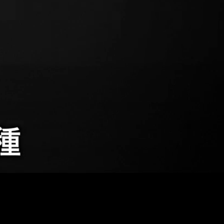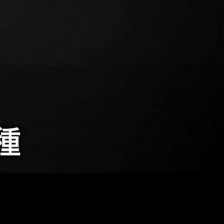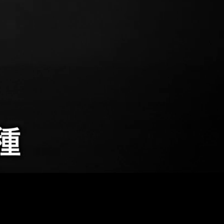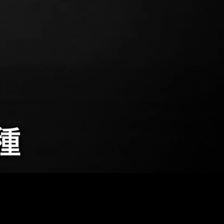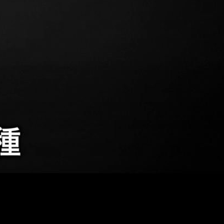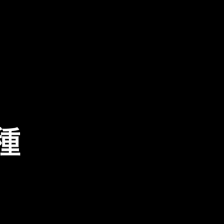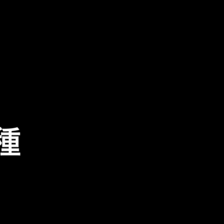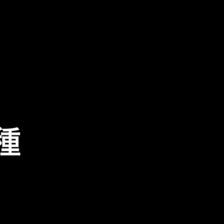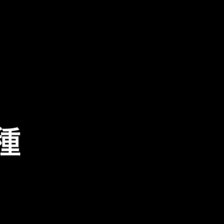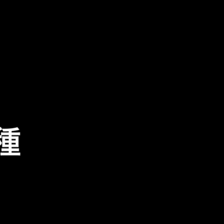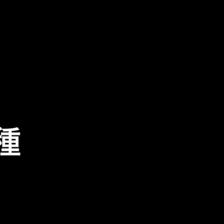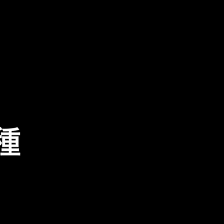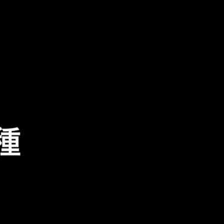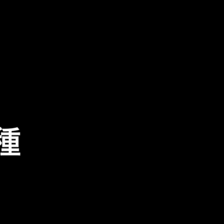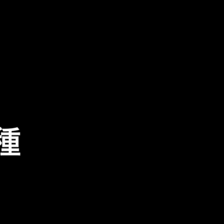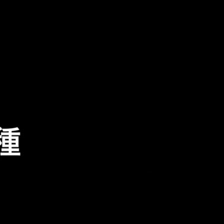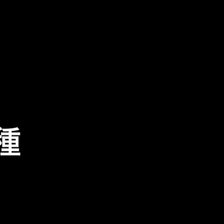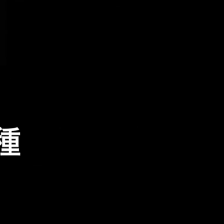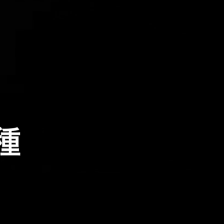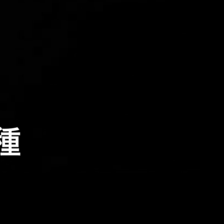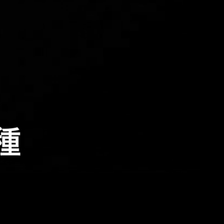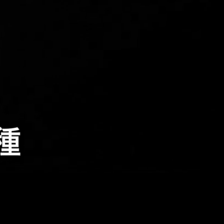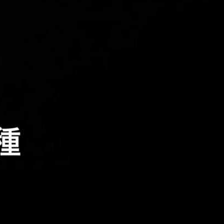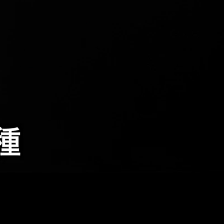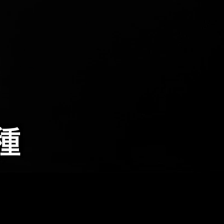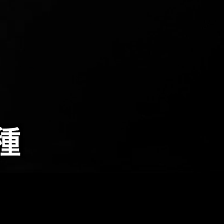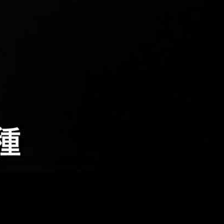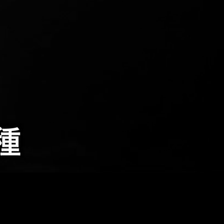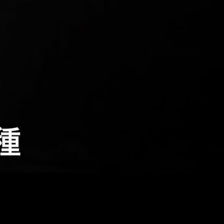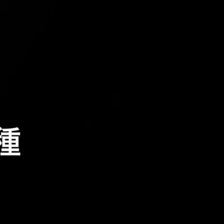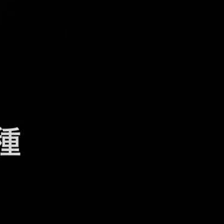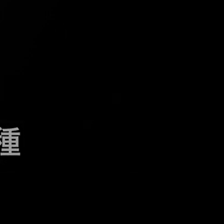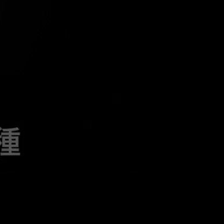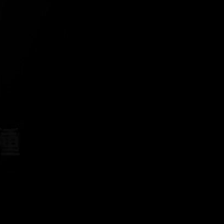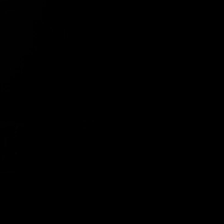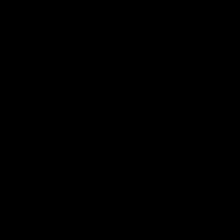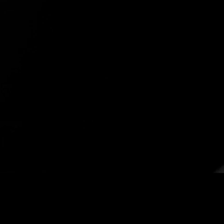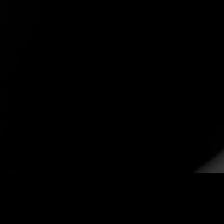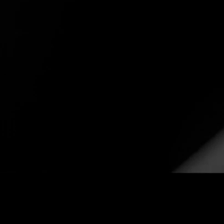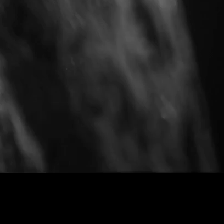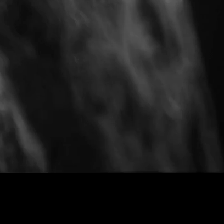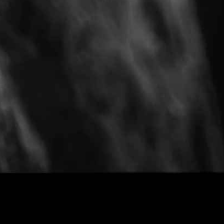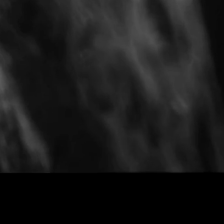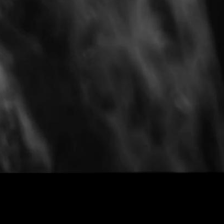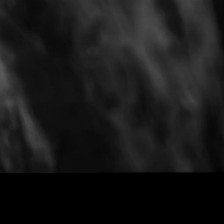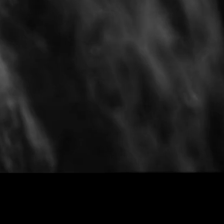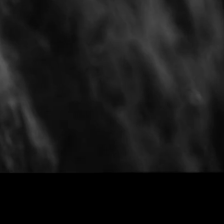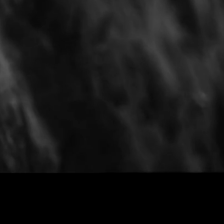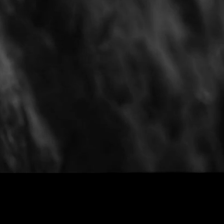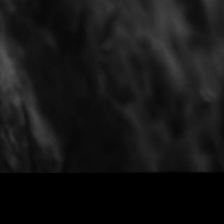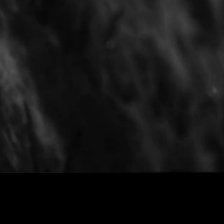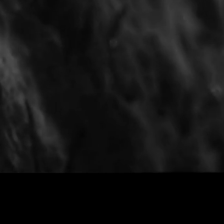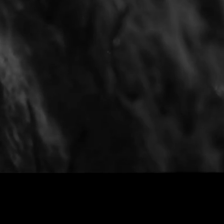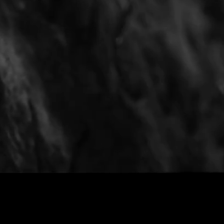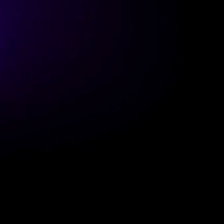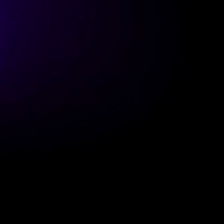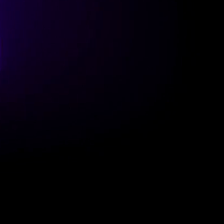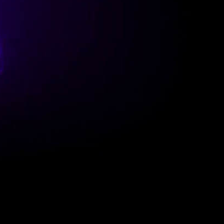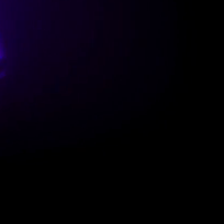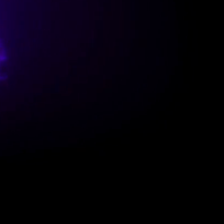from captivity, the son of David and Abraham's chosen seed. He is the goal of the Mosaic